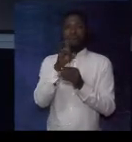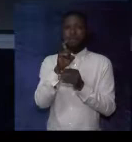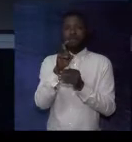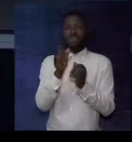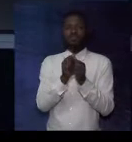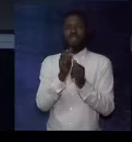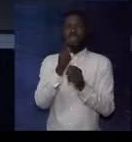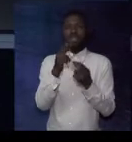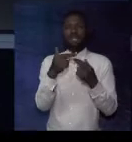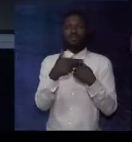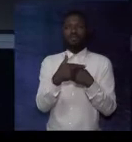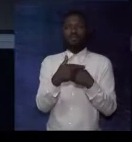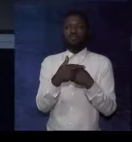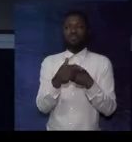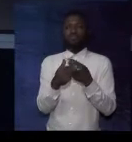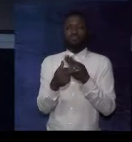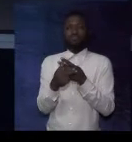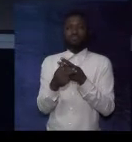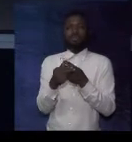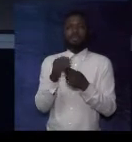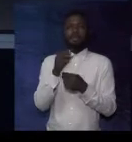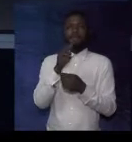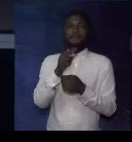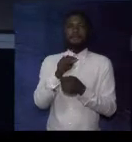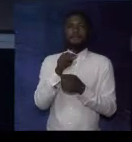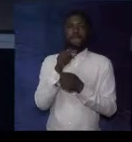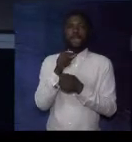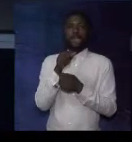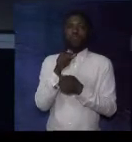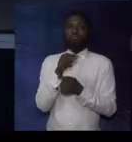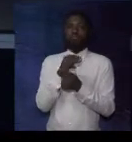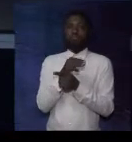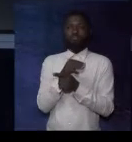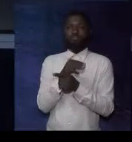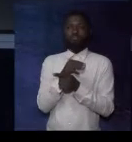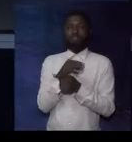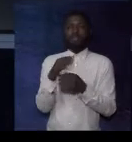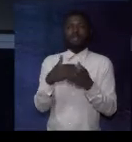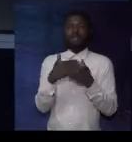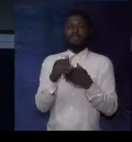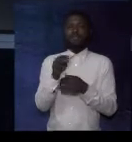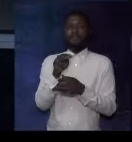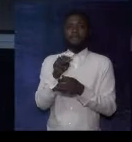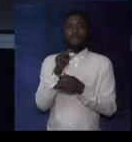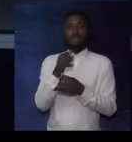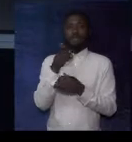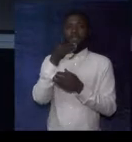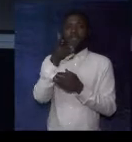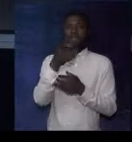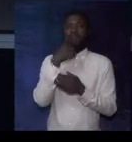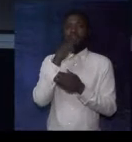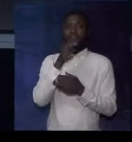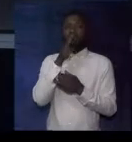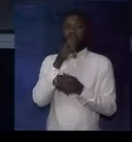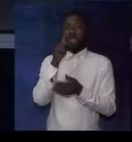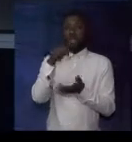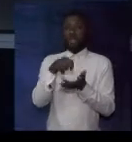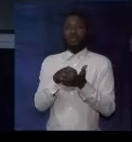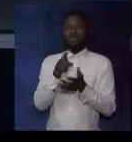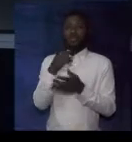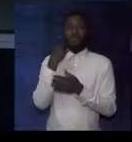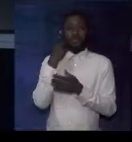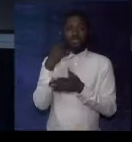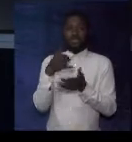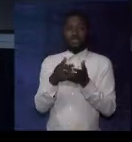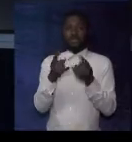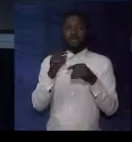3 rooms. Say million is going to be here. Then after million, there must be thousand. You will